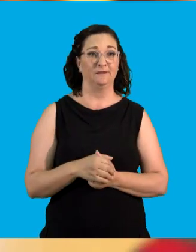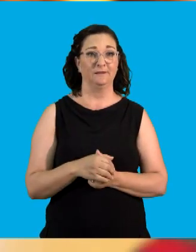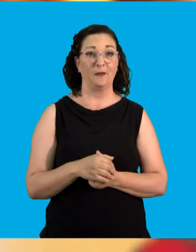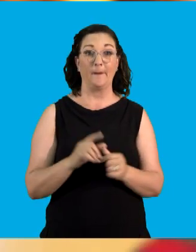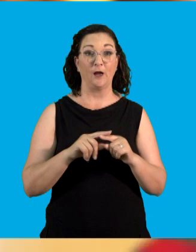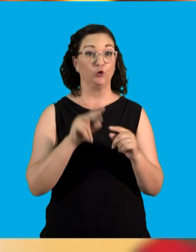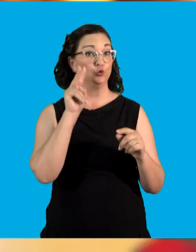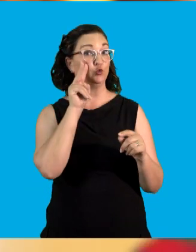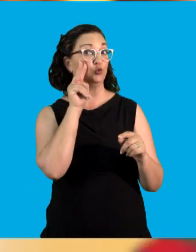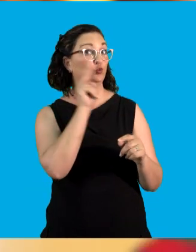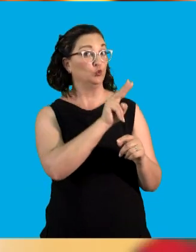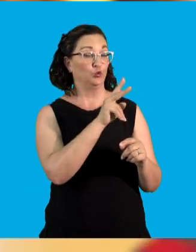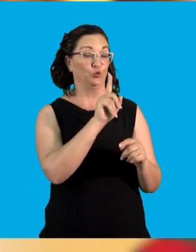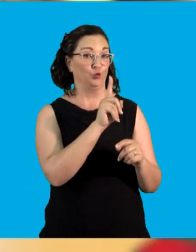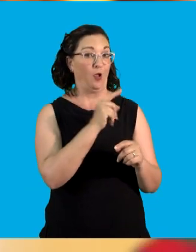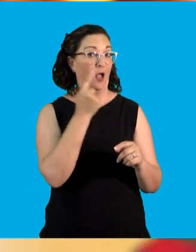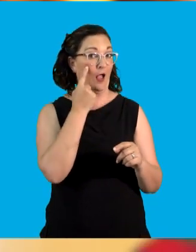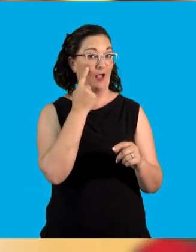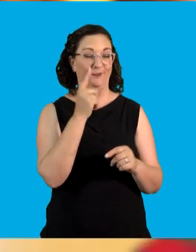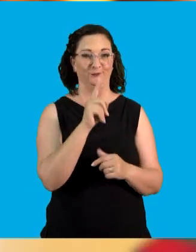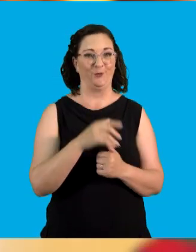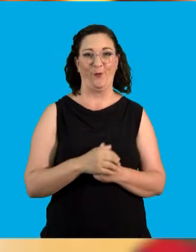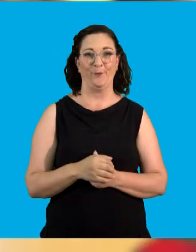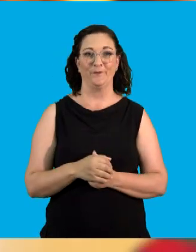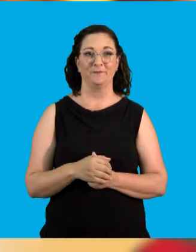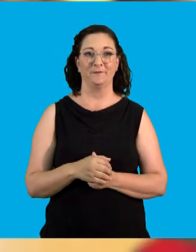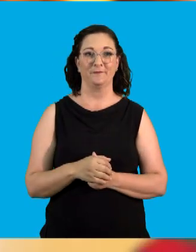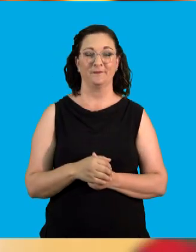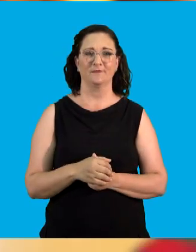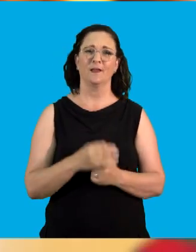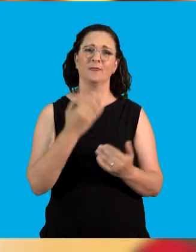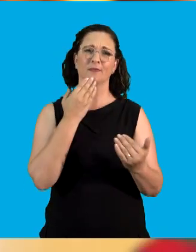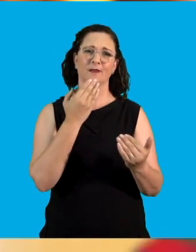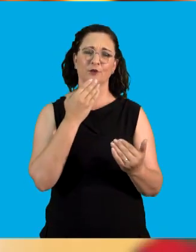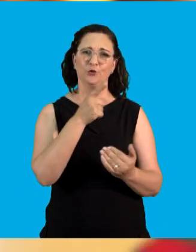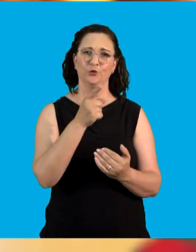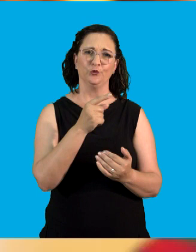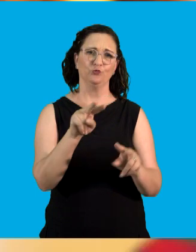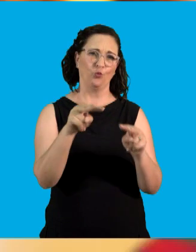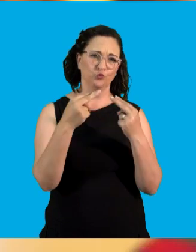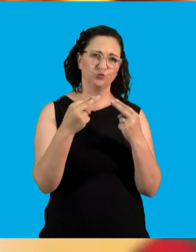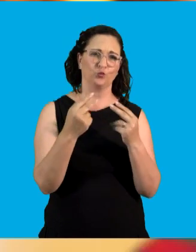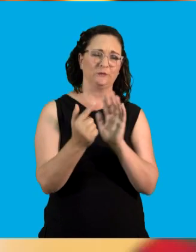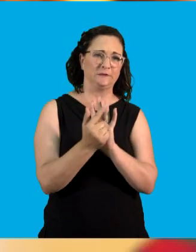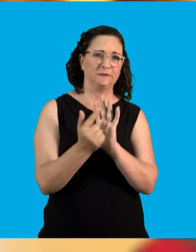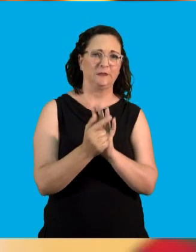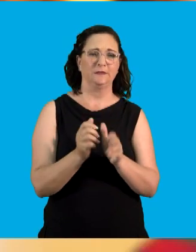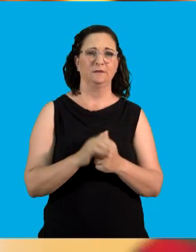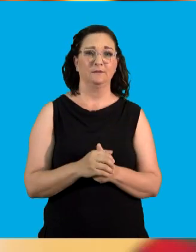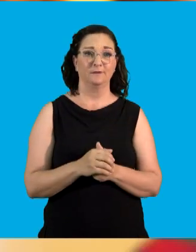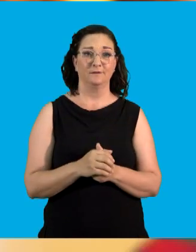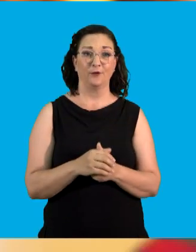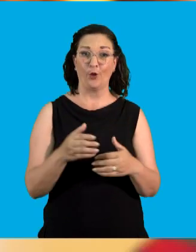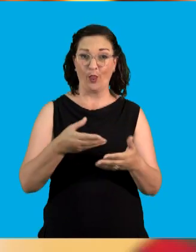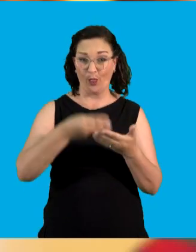see. And remember not to look at the sun directly with your eyes. All right. Now, thank you so much, guys, for tuning in